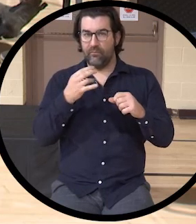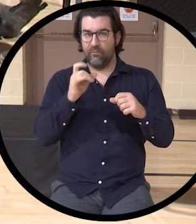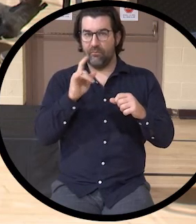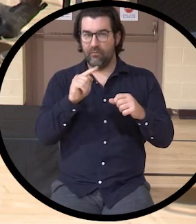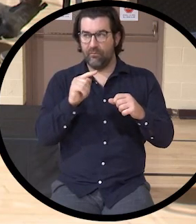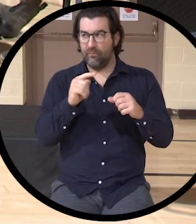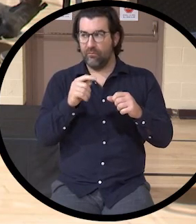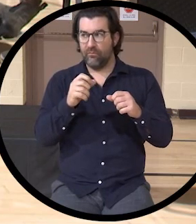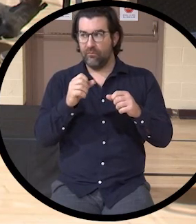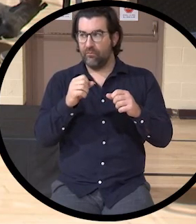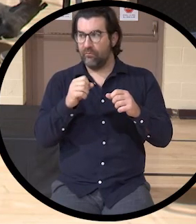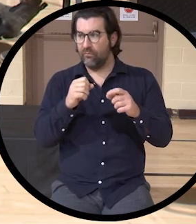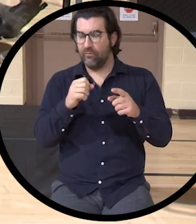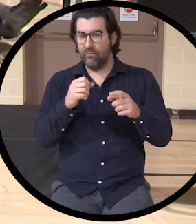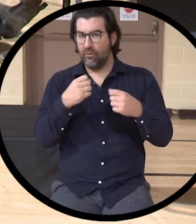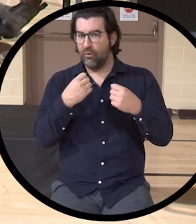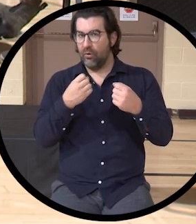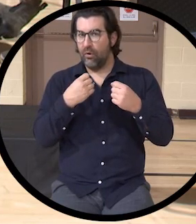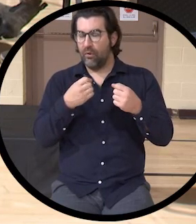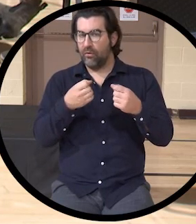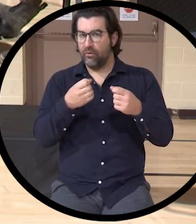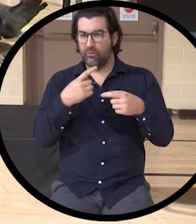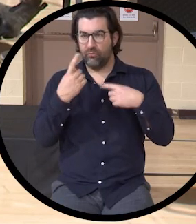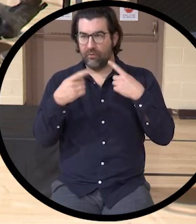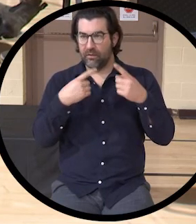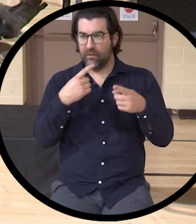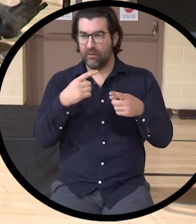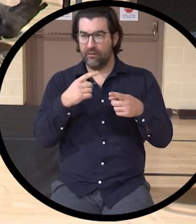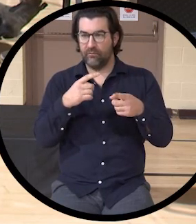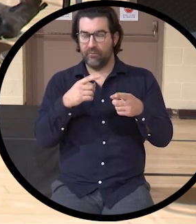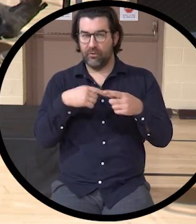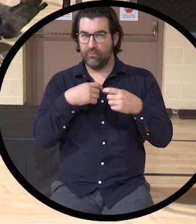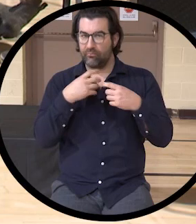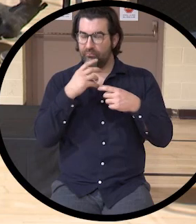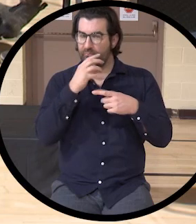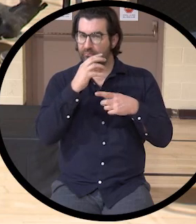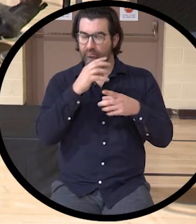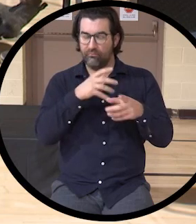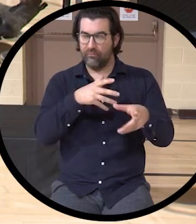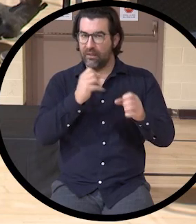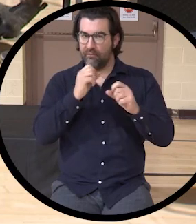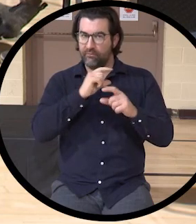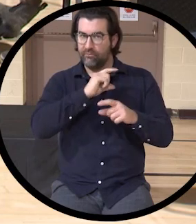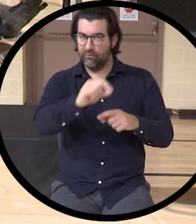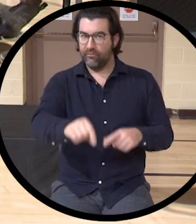already can't drag the street on that stretch between Stanton and White